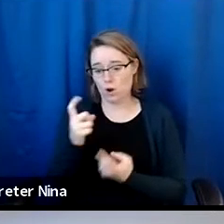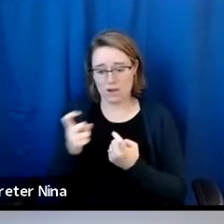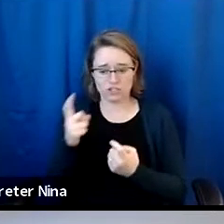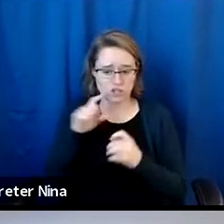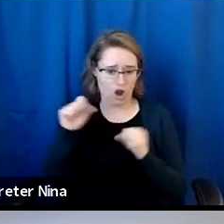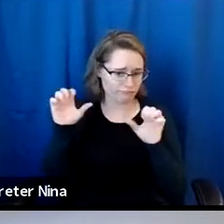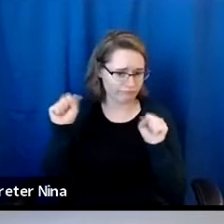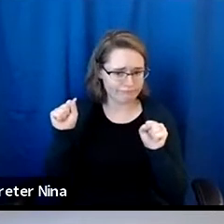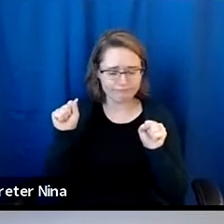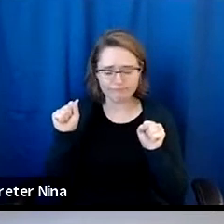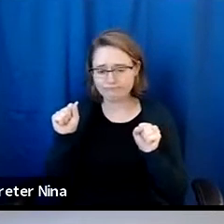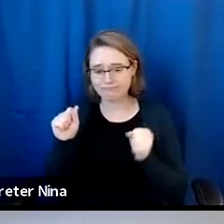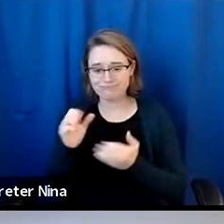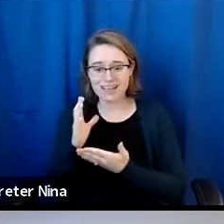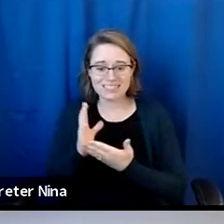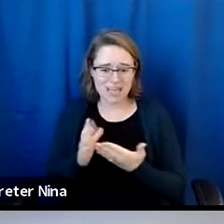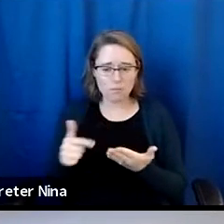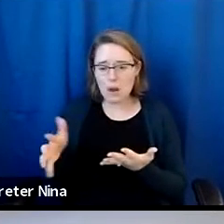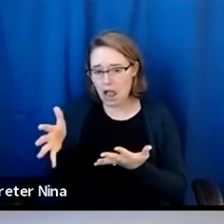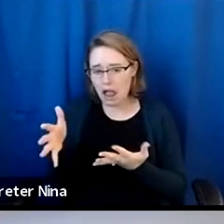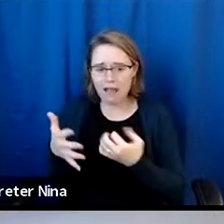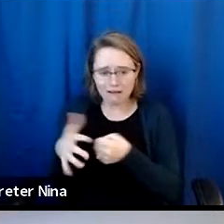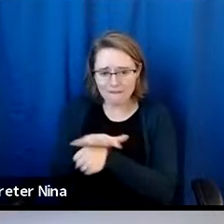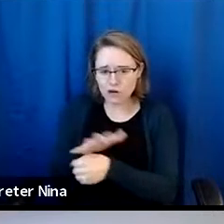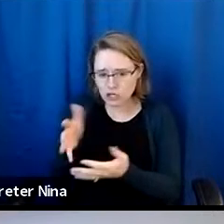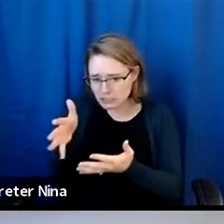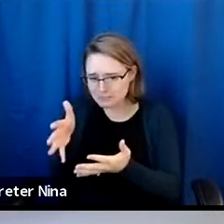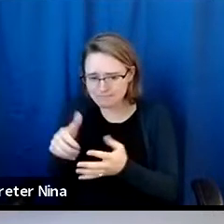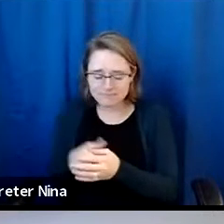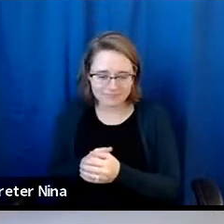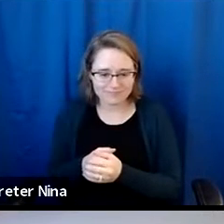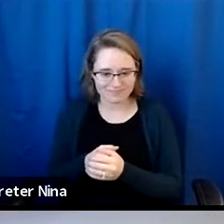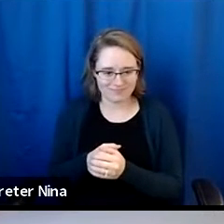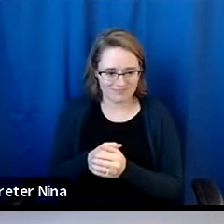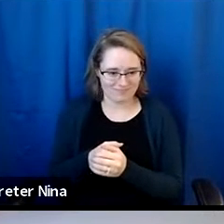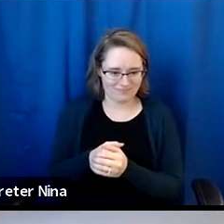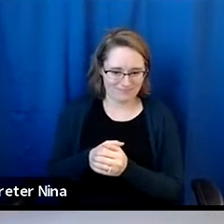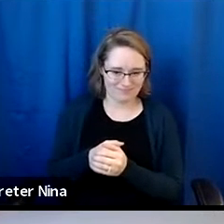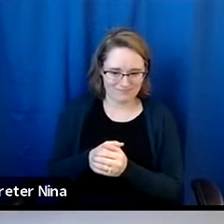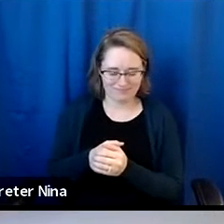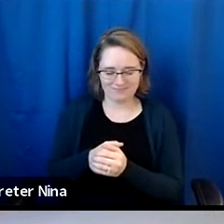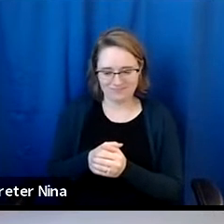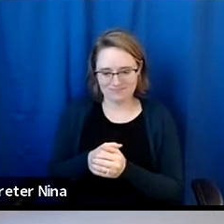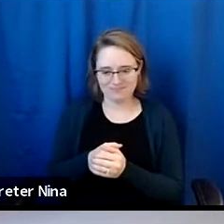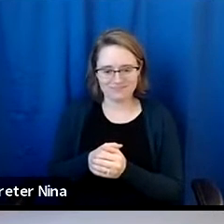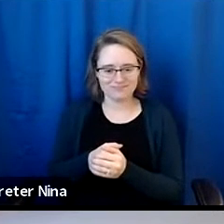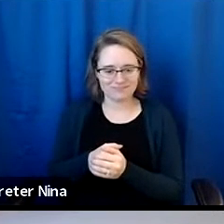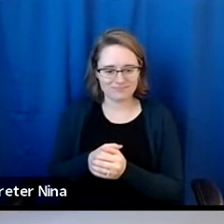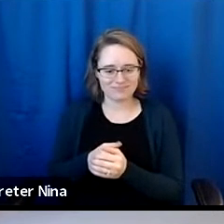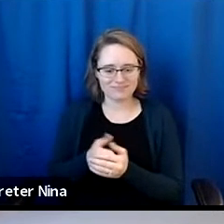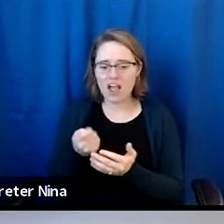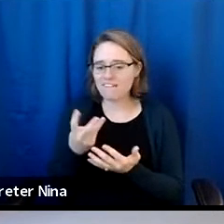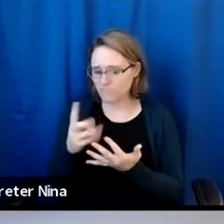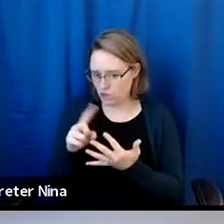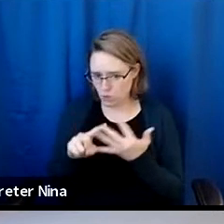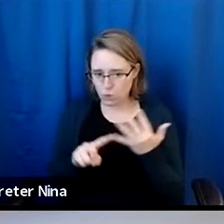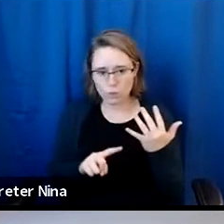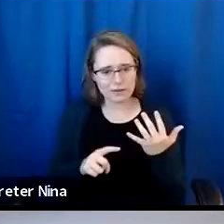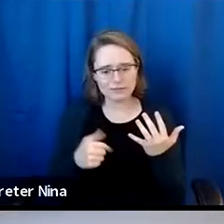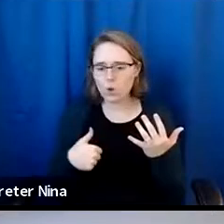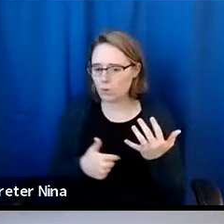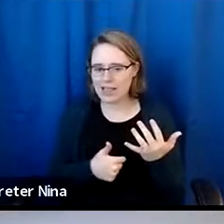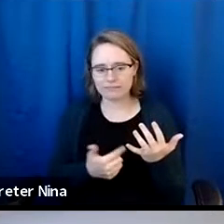spot on. Some of them we kind of hit a little bit of the surface at, but a few of them